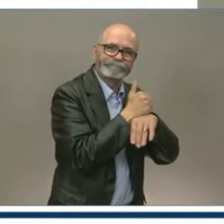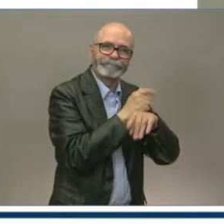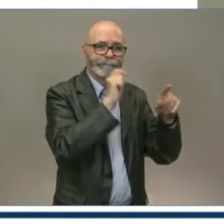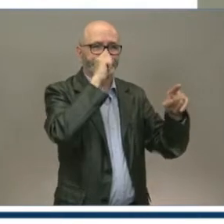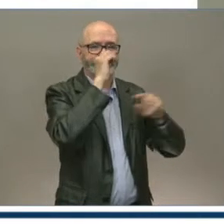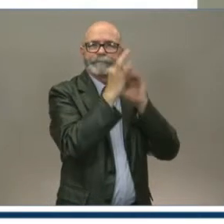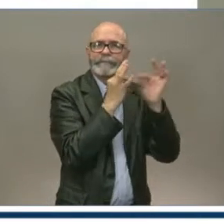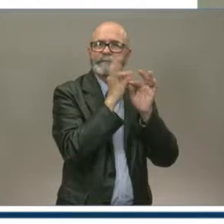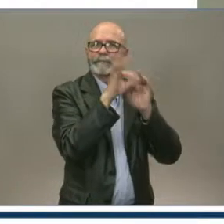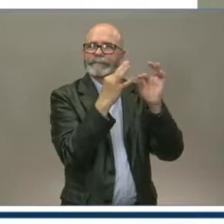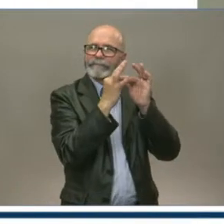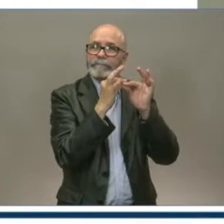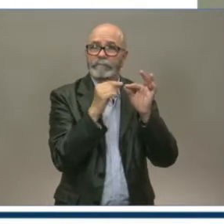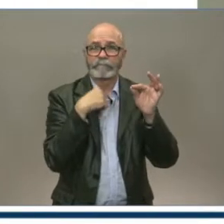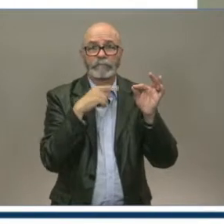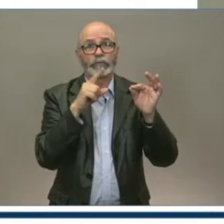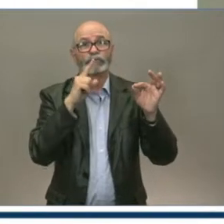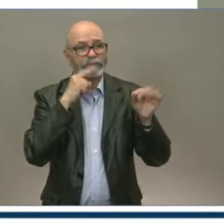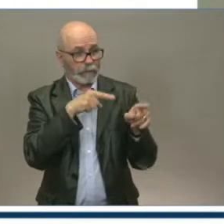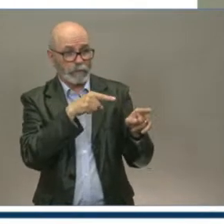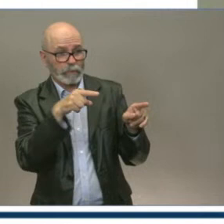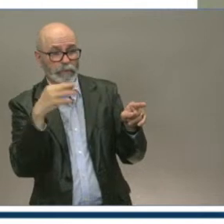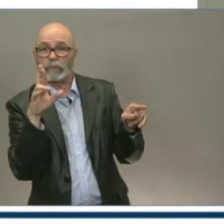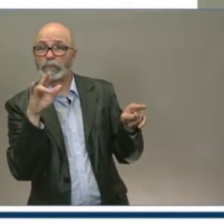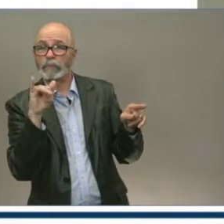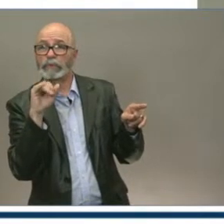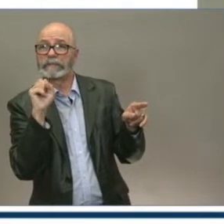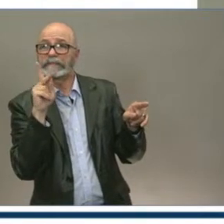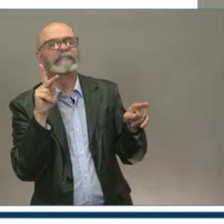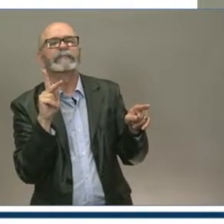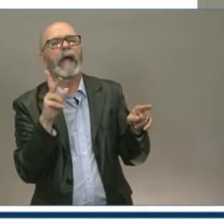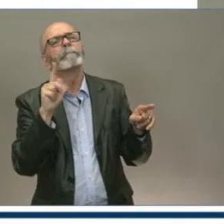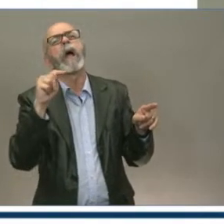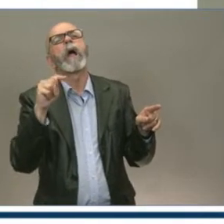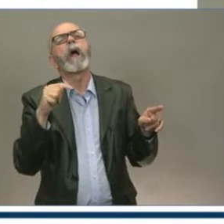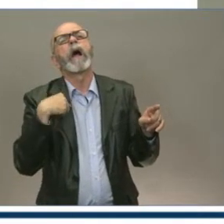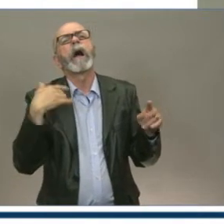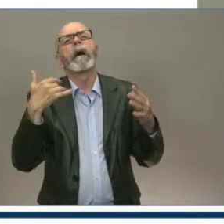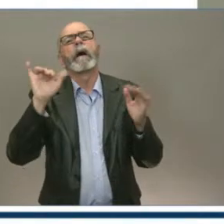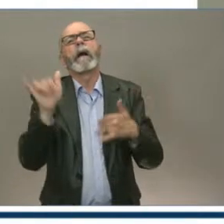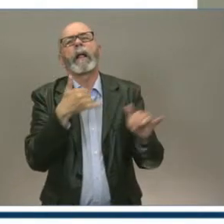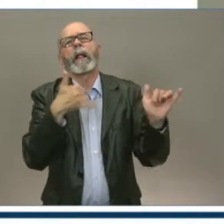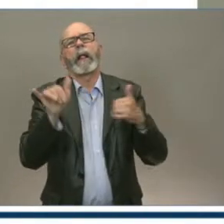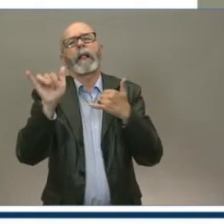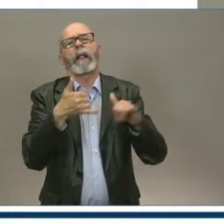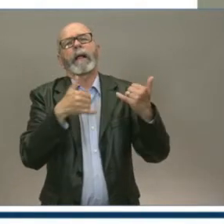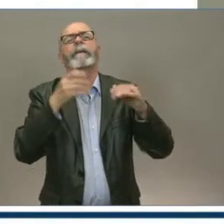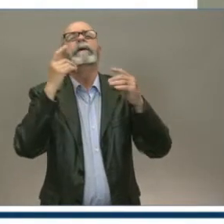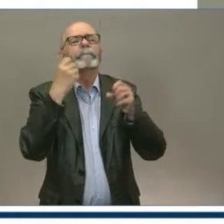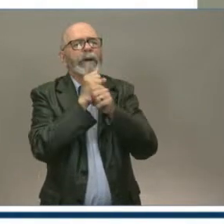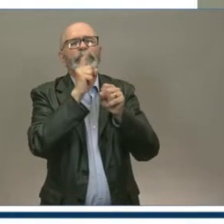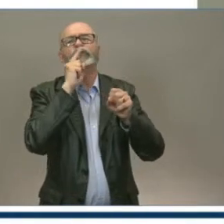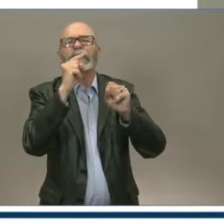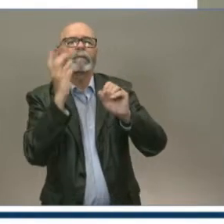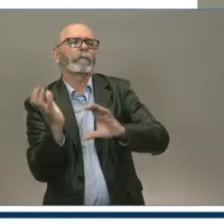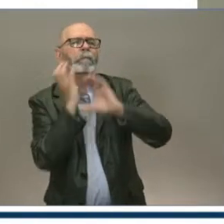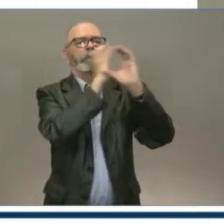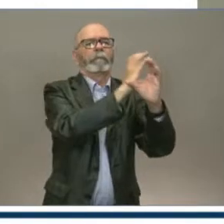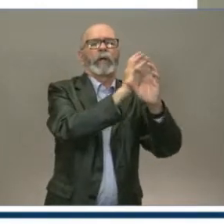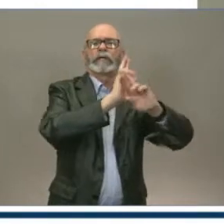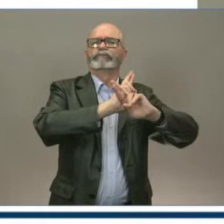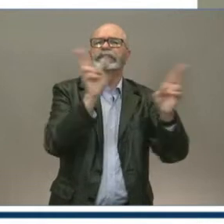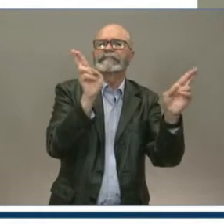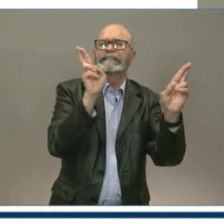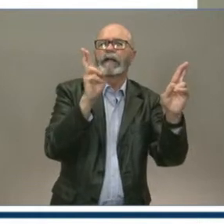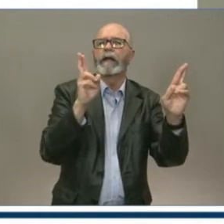in the community, we're not going to just rest on that. We're going to go in and bring in, through whether it's bringing in a mobile unit or working